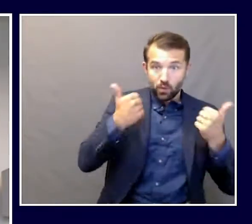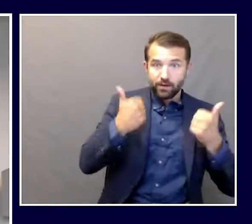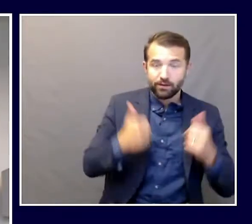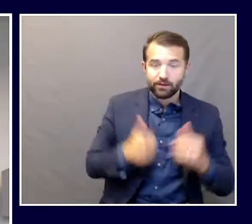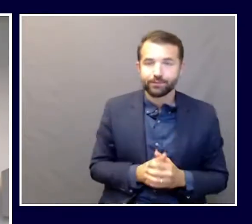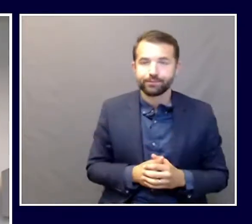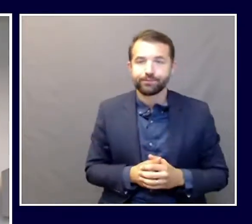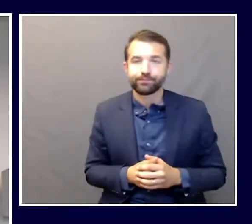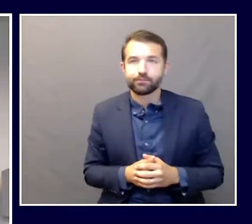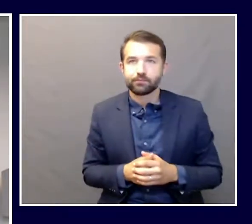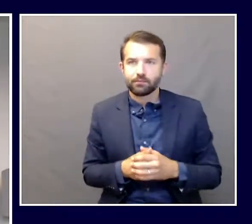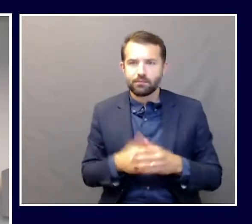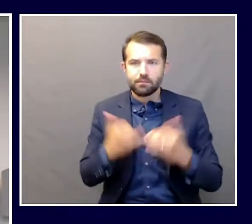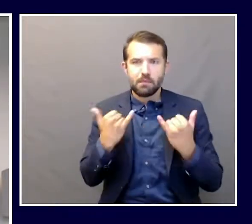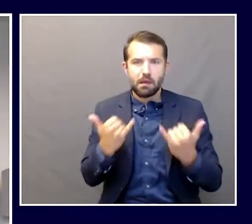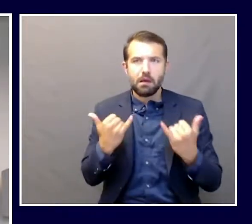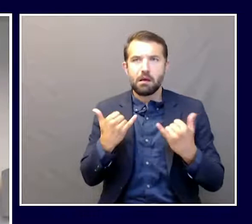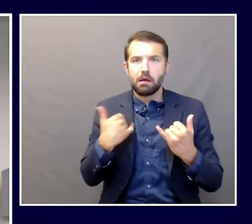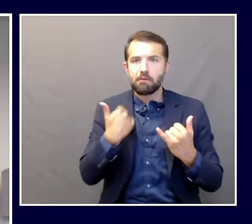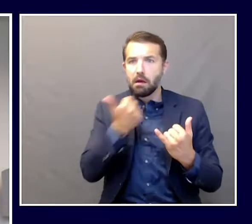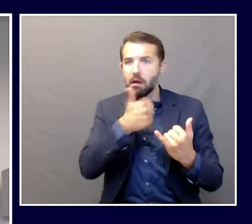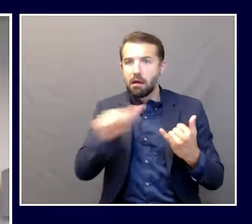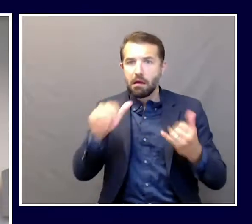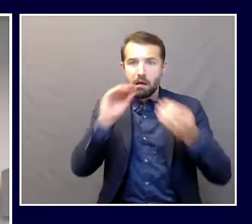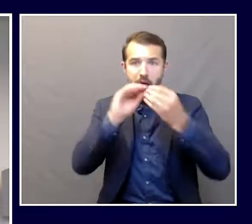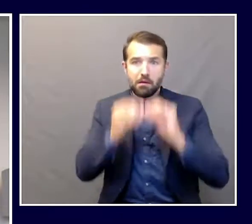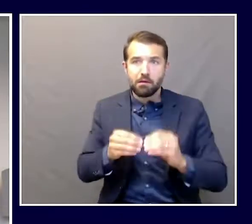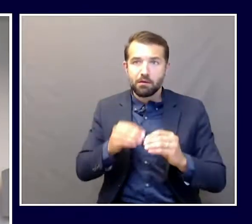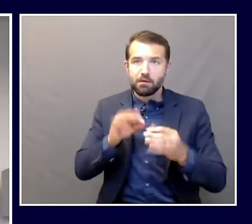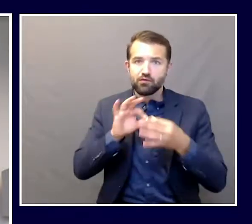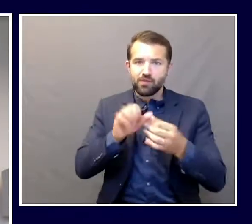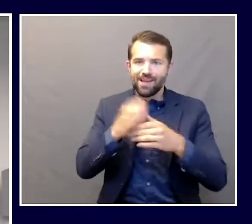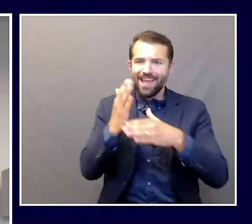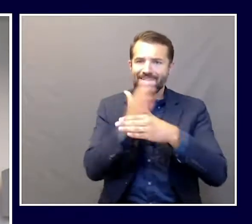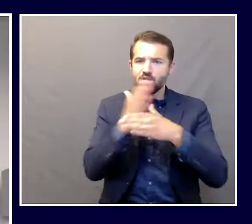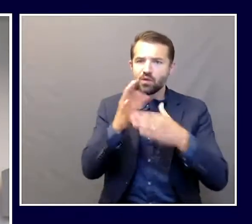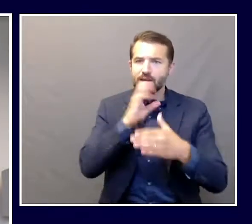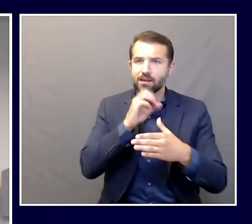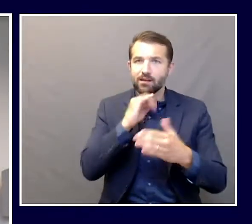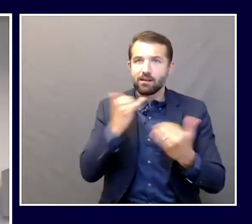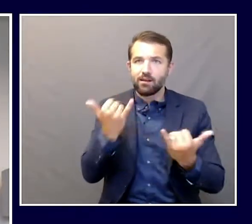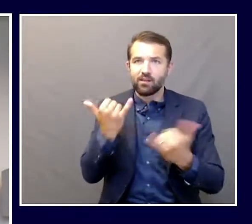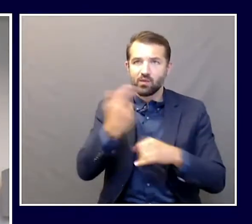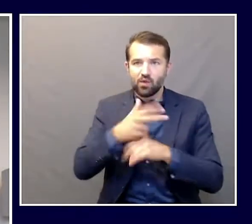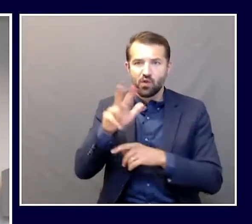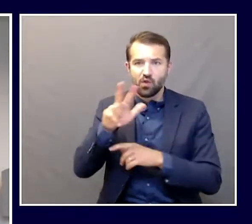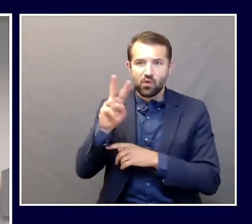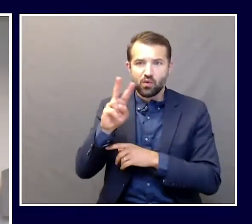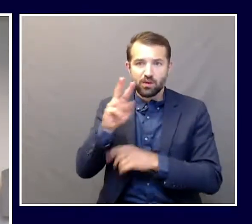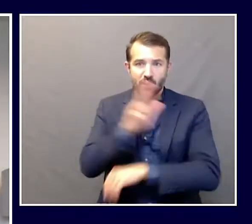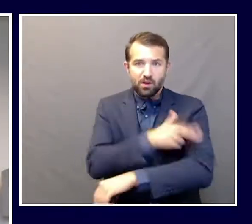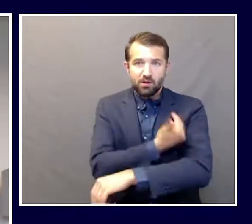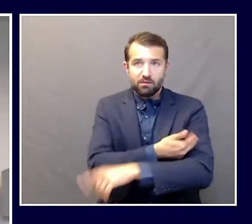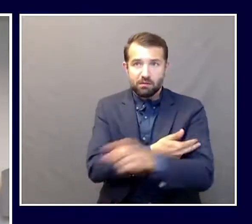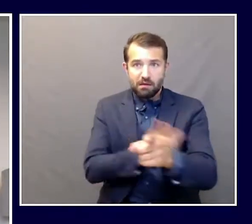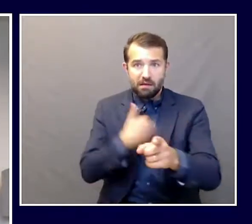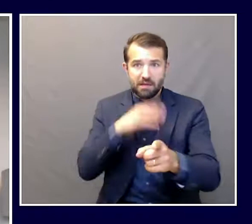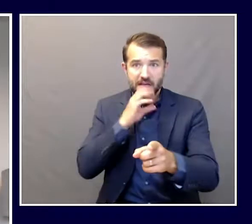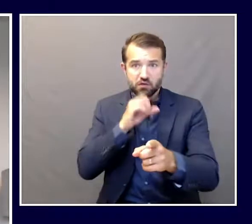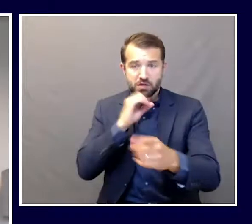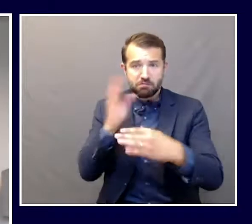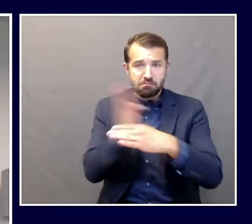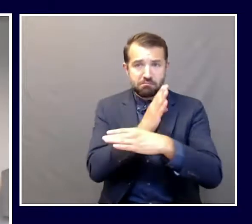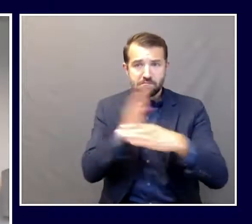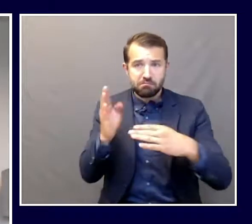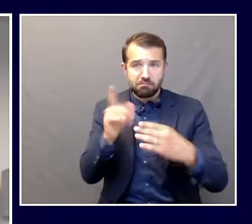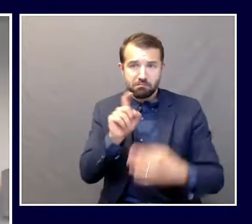have it, the percentage of among the 32 people who are hospitalized over the last couple of days would be under,